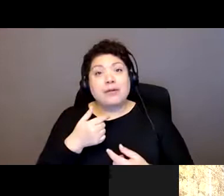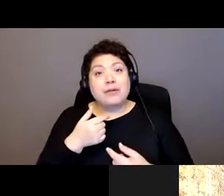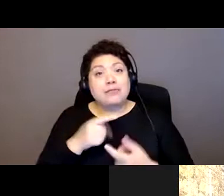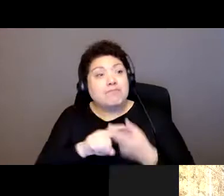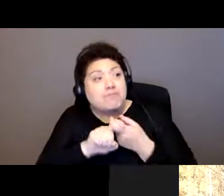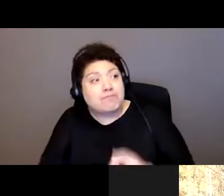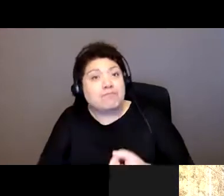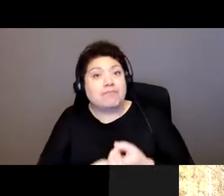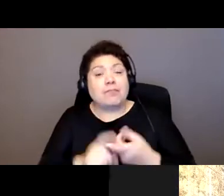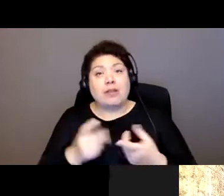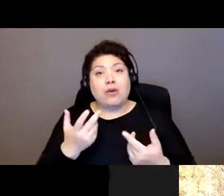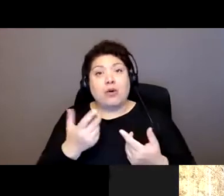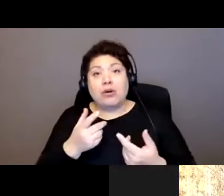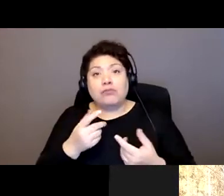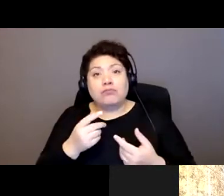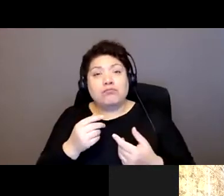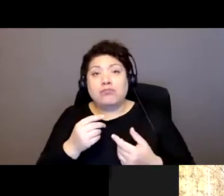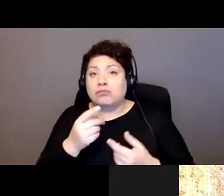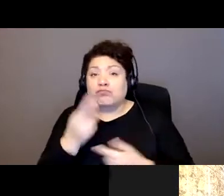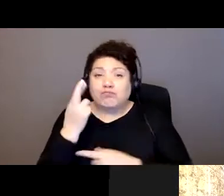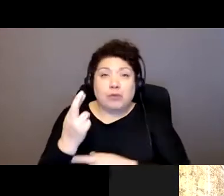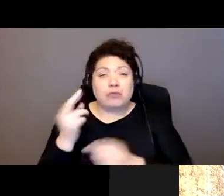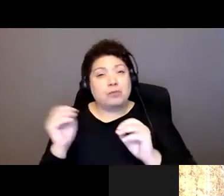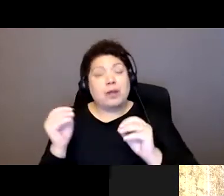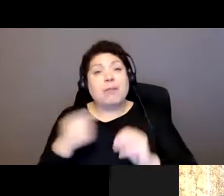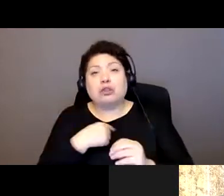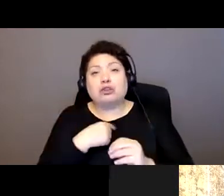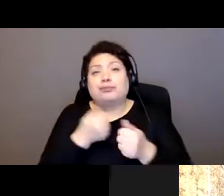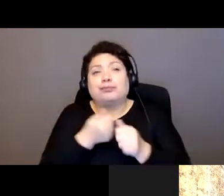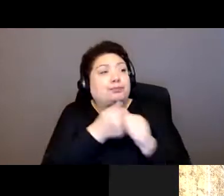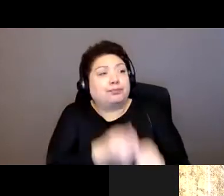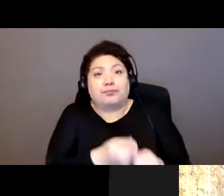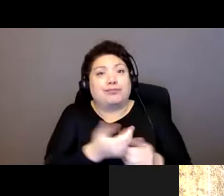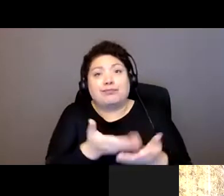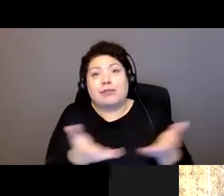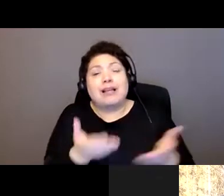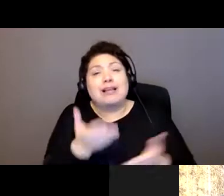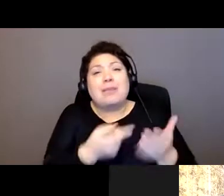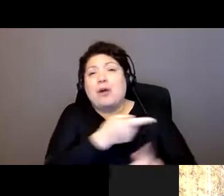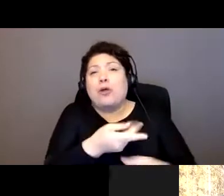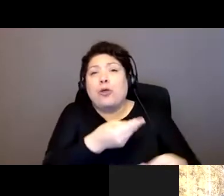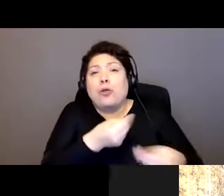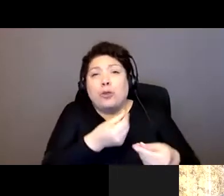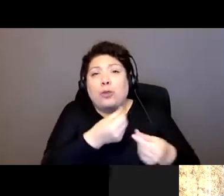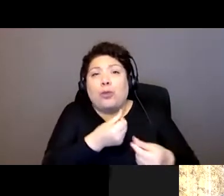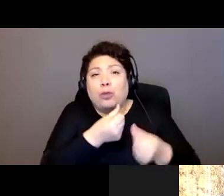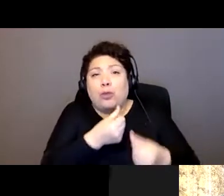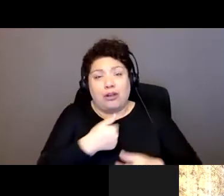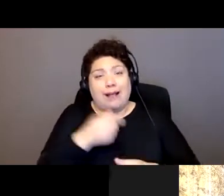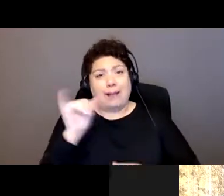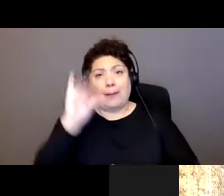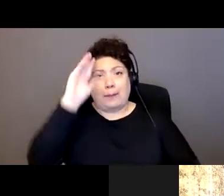didn't really tell anybody because they always teased me that you're just like a boy, but you're not even a boy, they tell me,